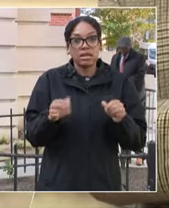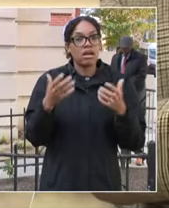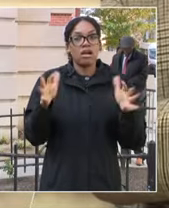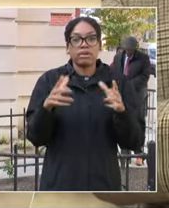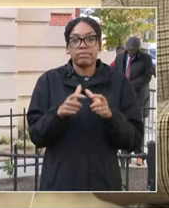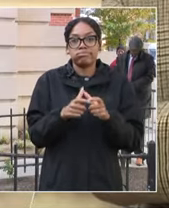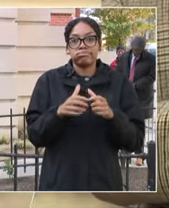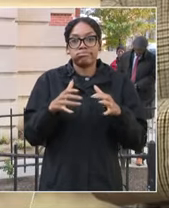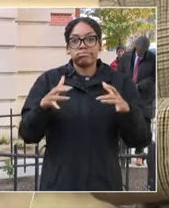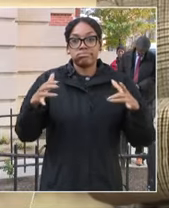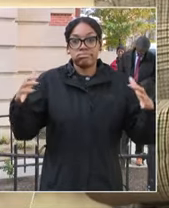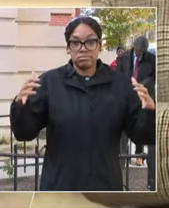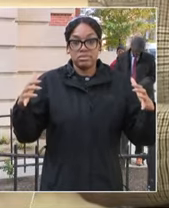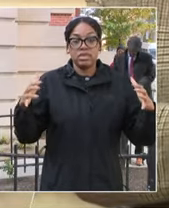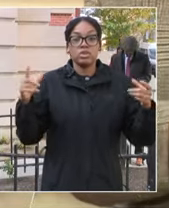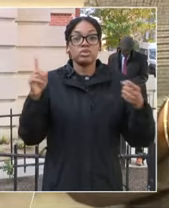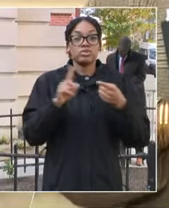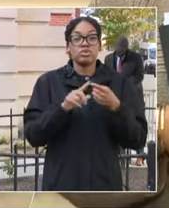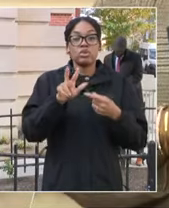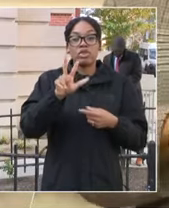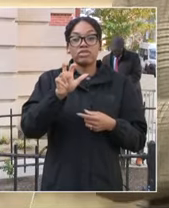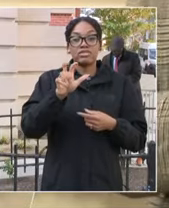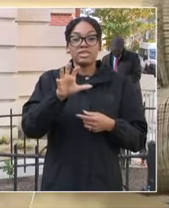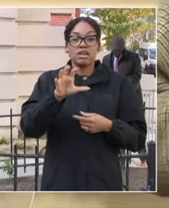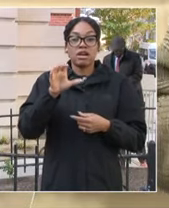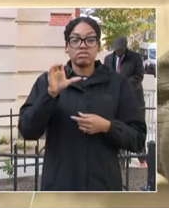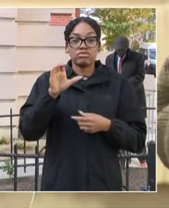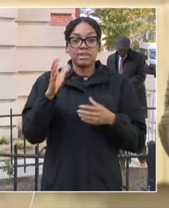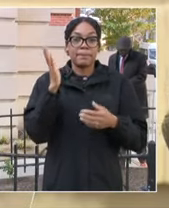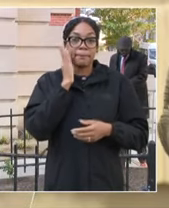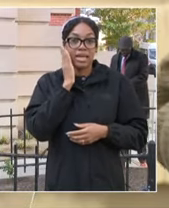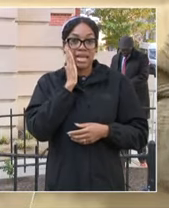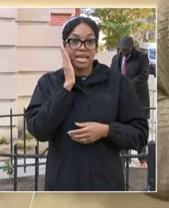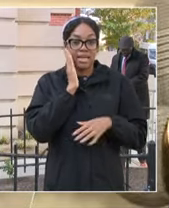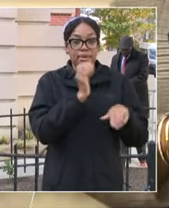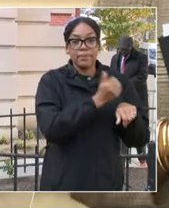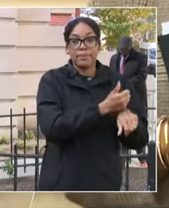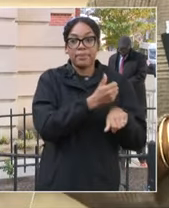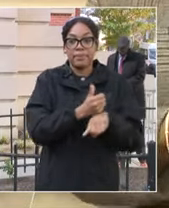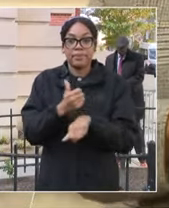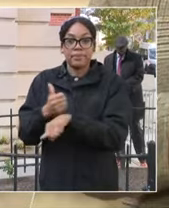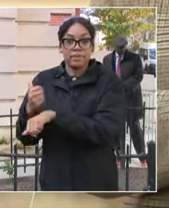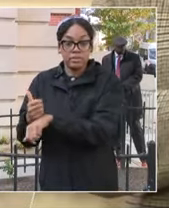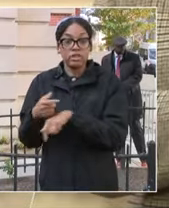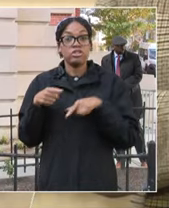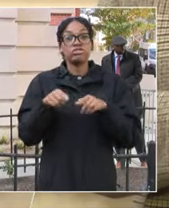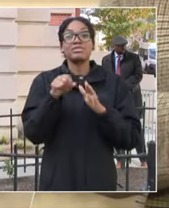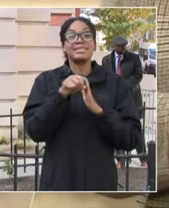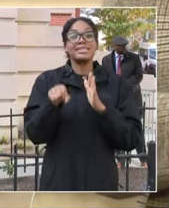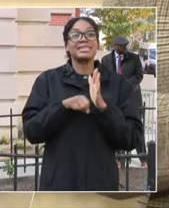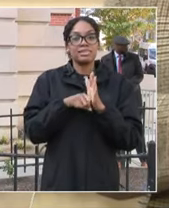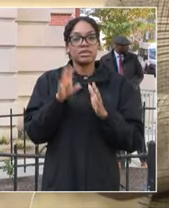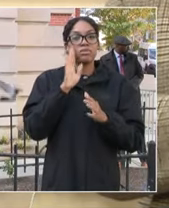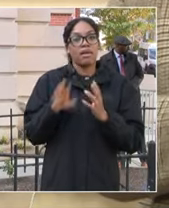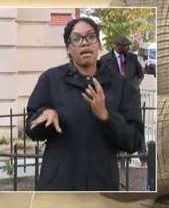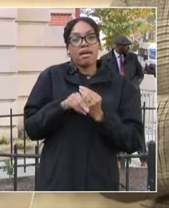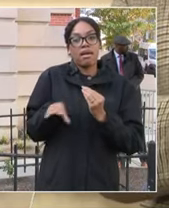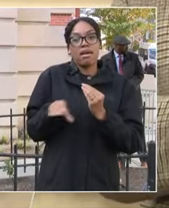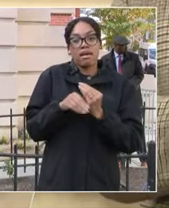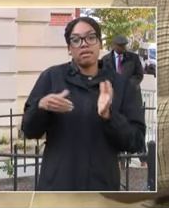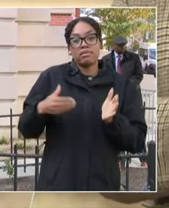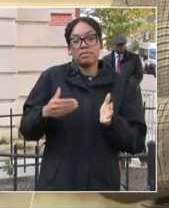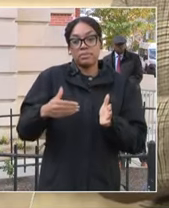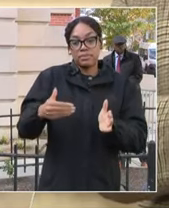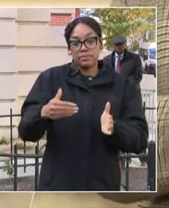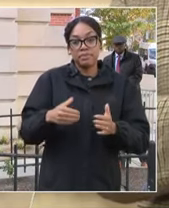nearly 1,300 beds, and we will bring additional beds as needed throughout the season. We have day centers like the one at